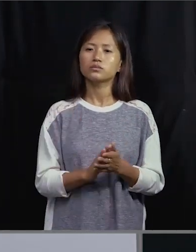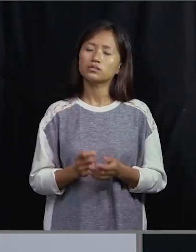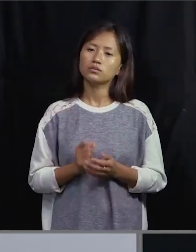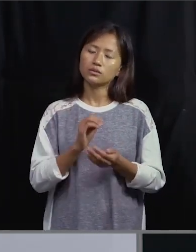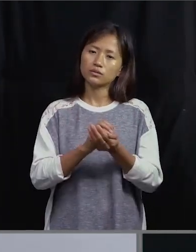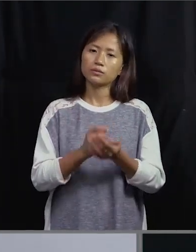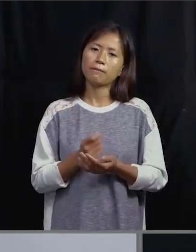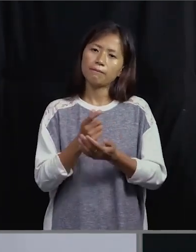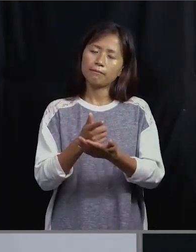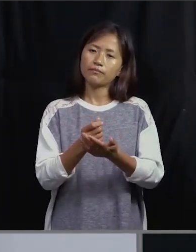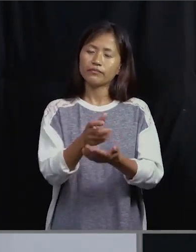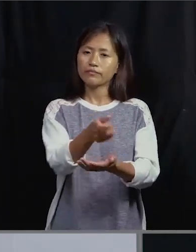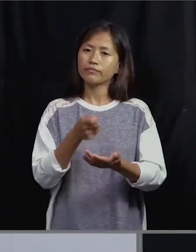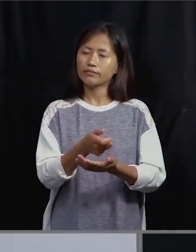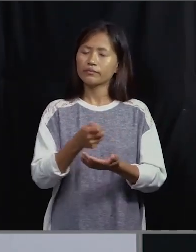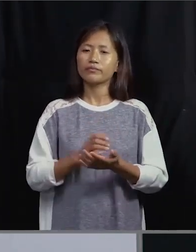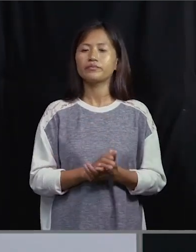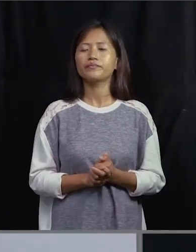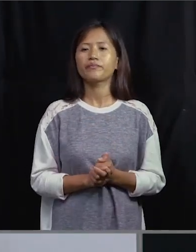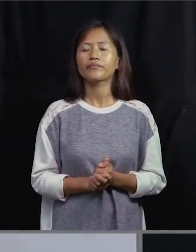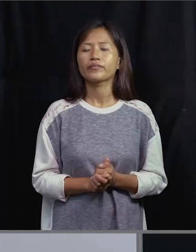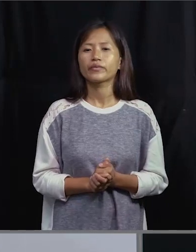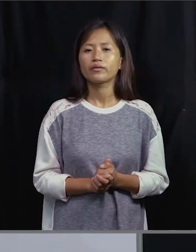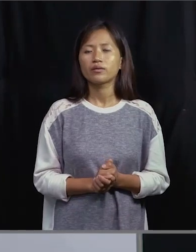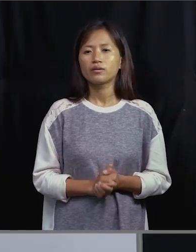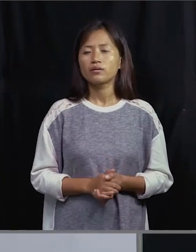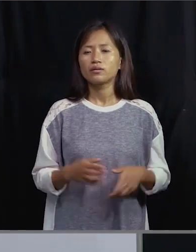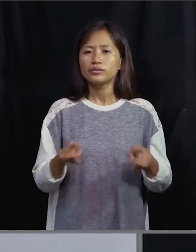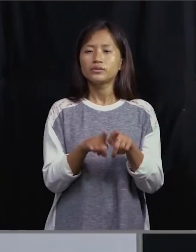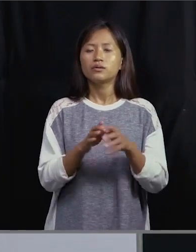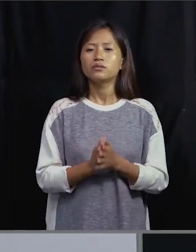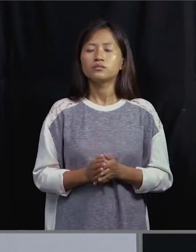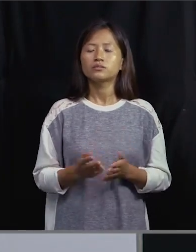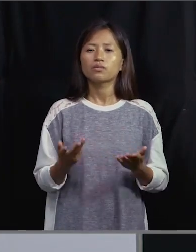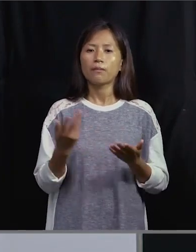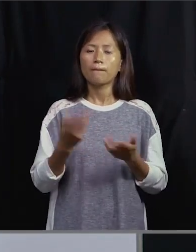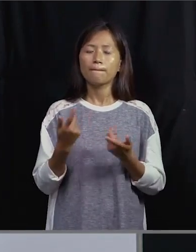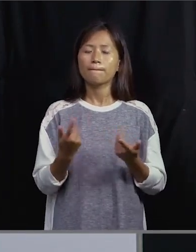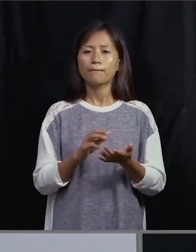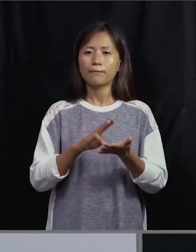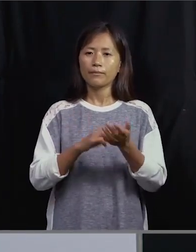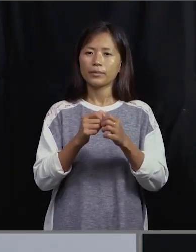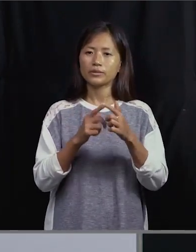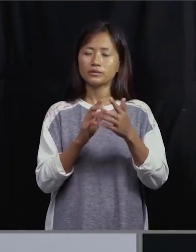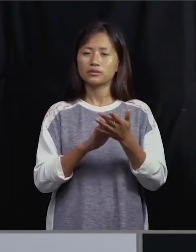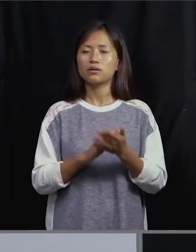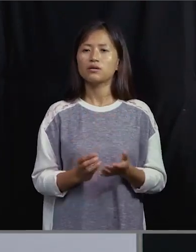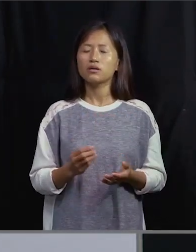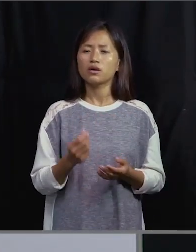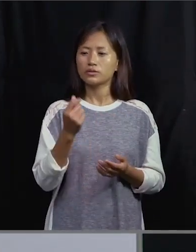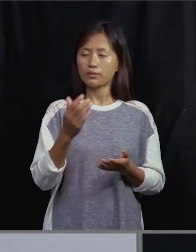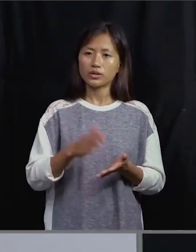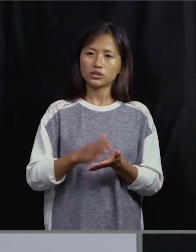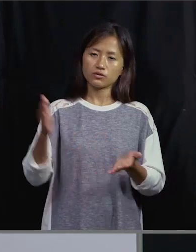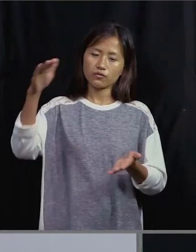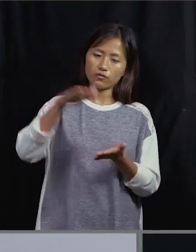buying. Taste and preference of the consumer. Likewise, no matter how much the price falls down, all right, you